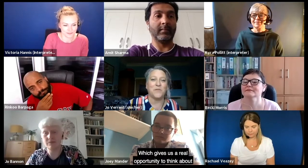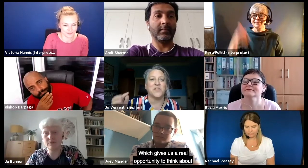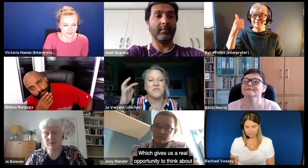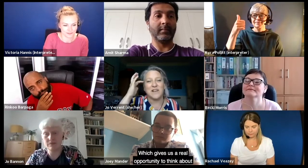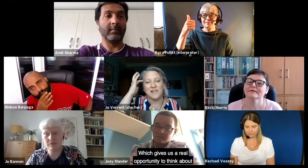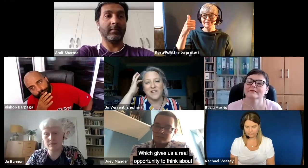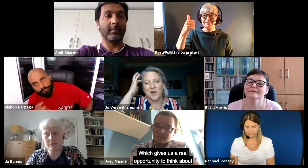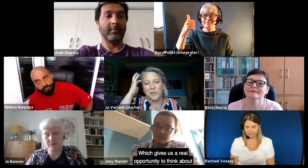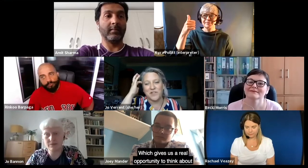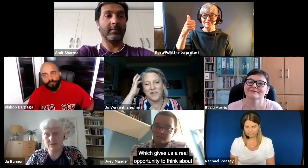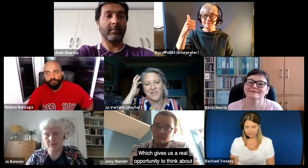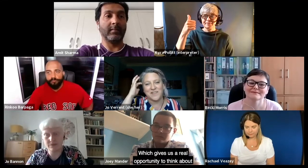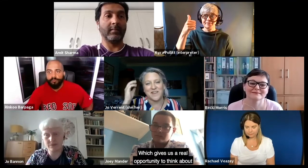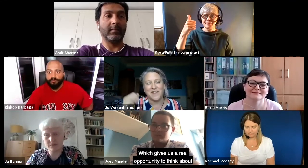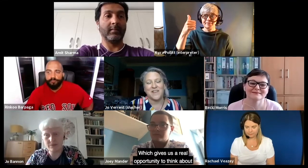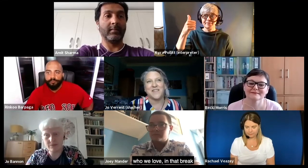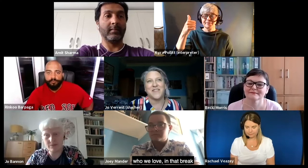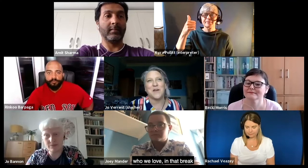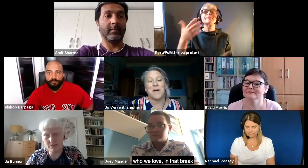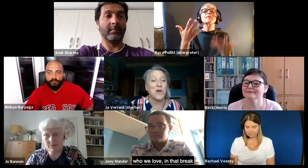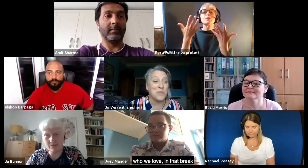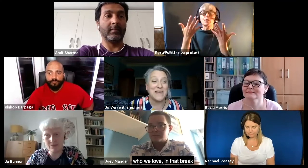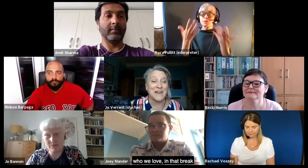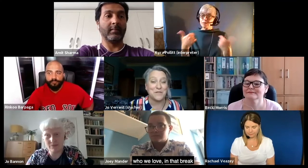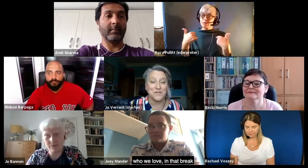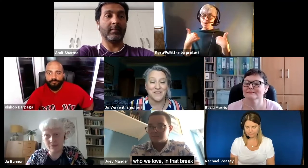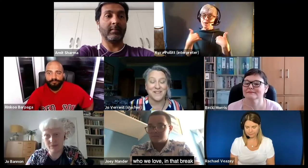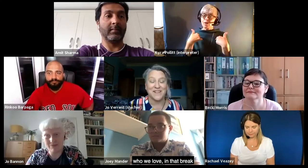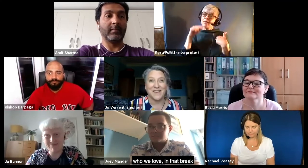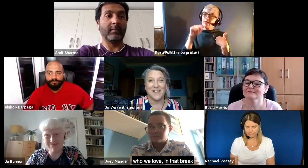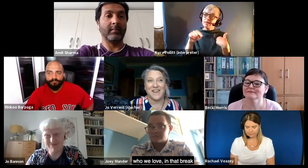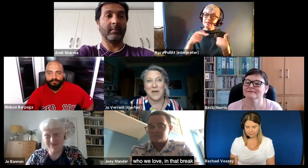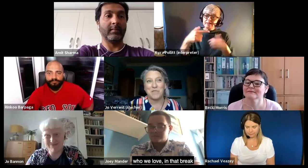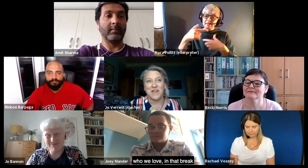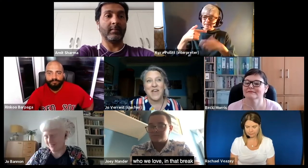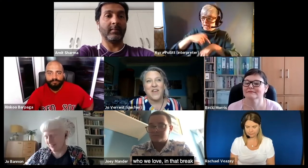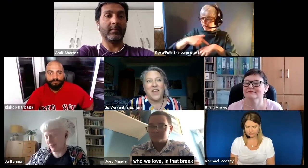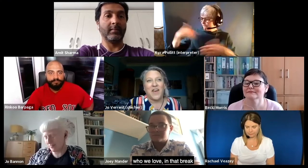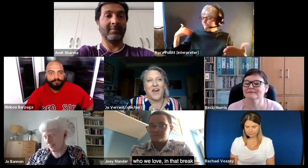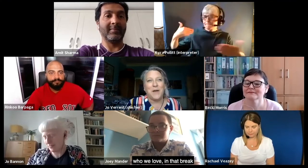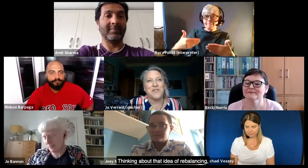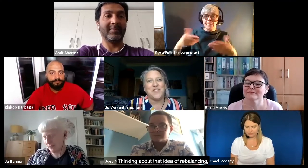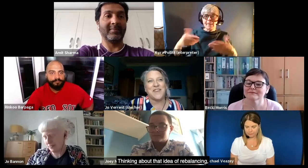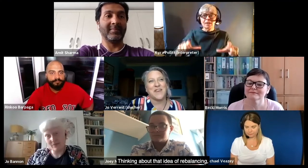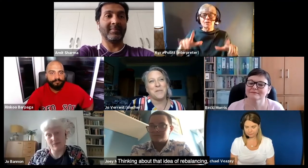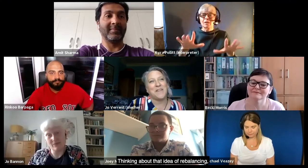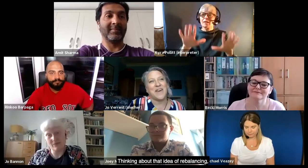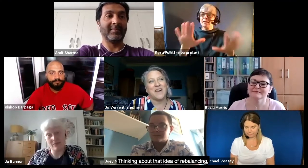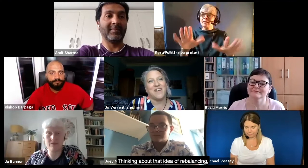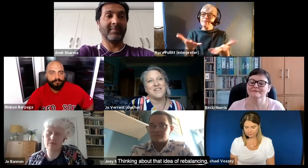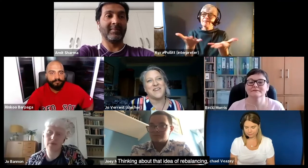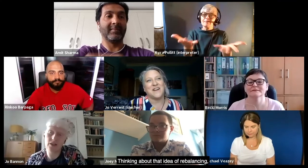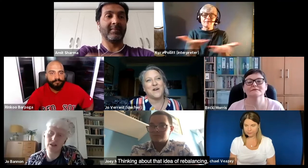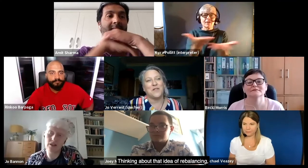Which gives us a real opportunity to think about who we love in that break. I'm just thinking about